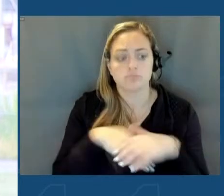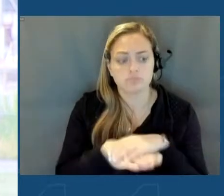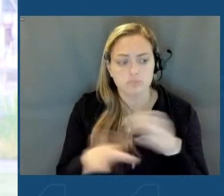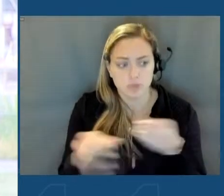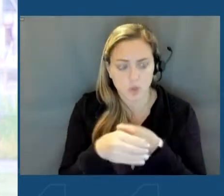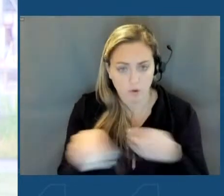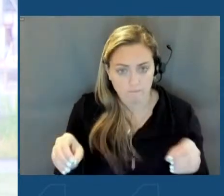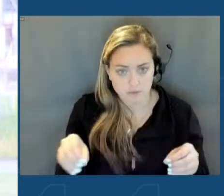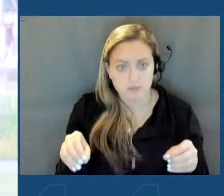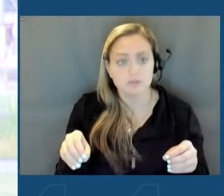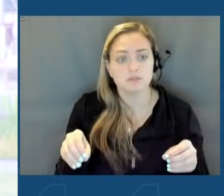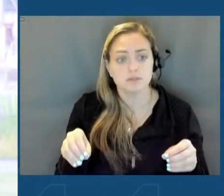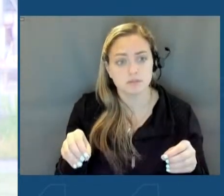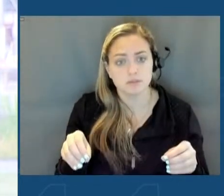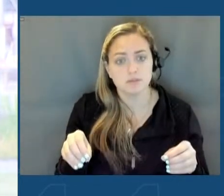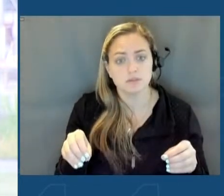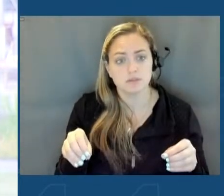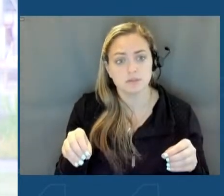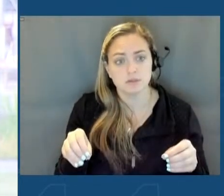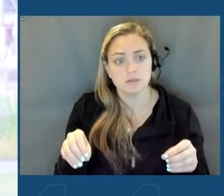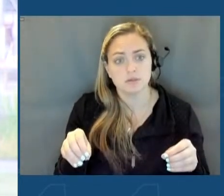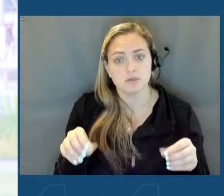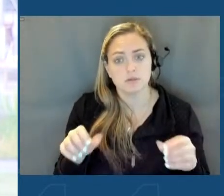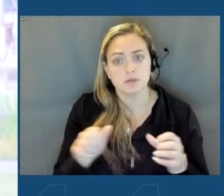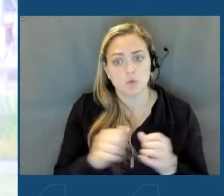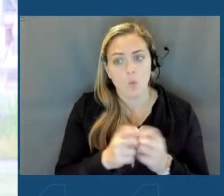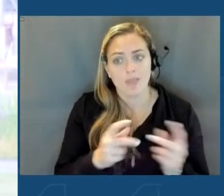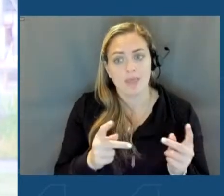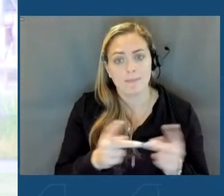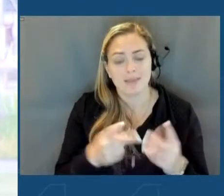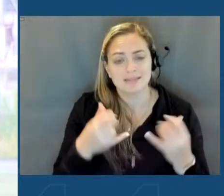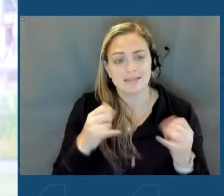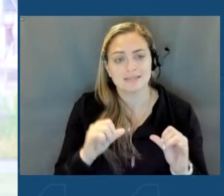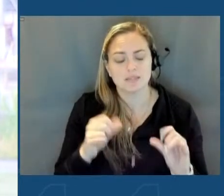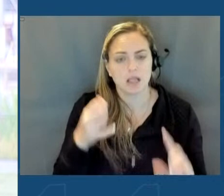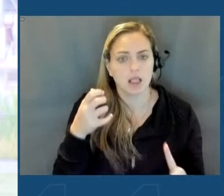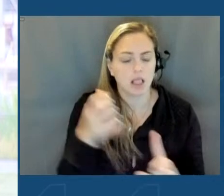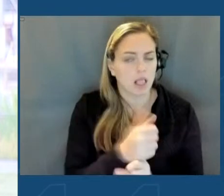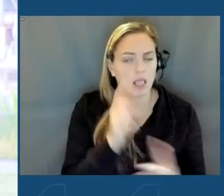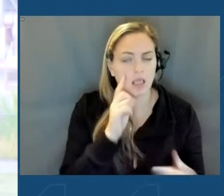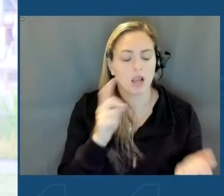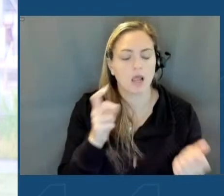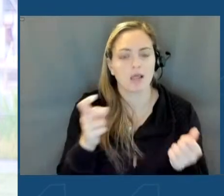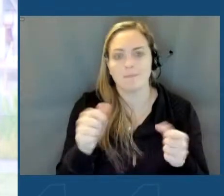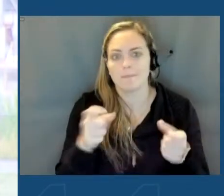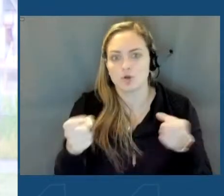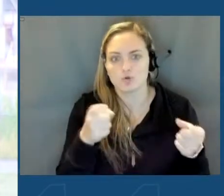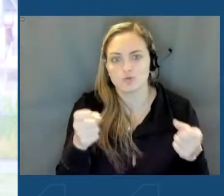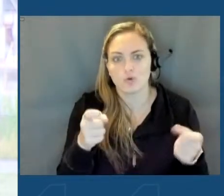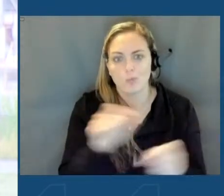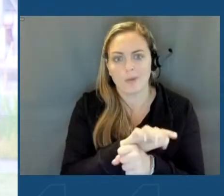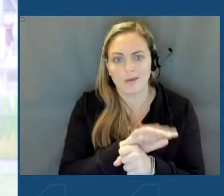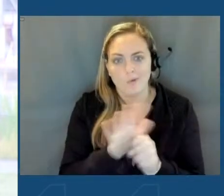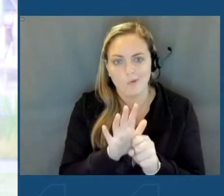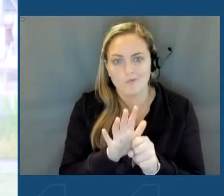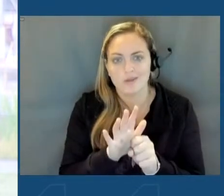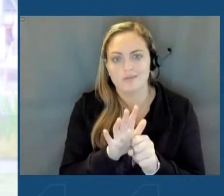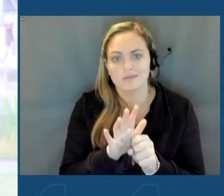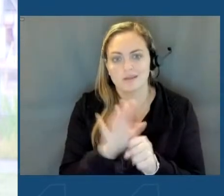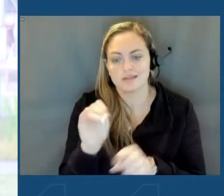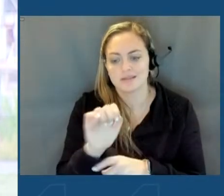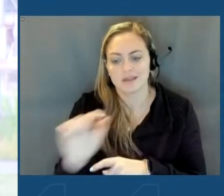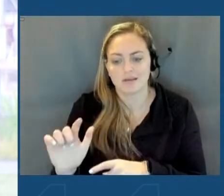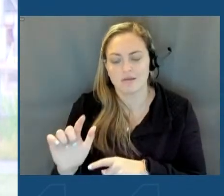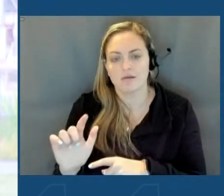office with a place that was still gripped by COVID and scandal. It was a